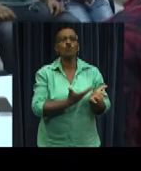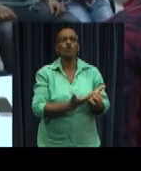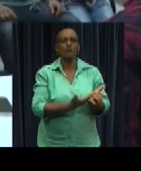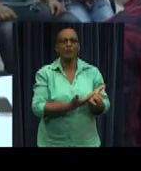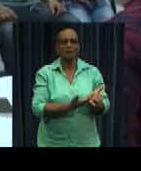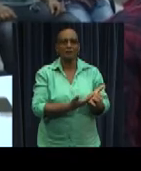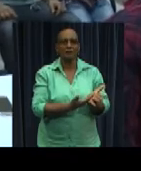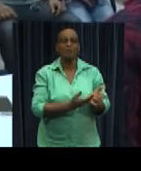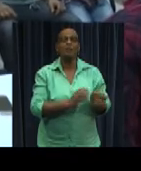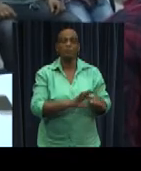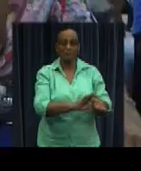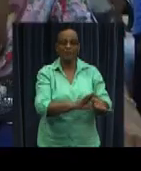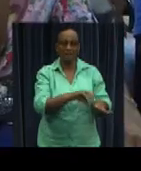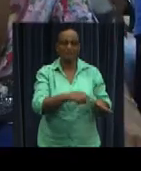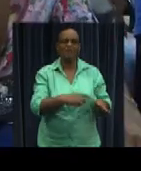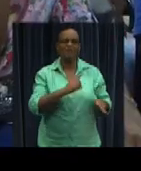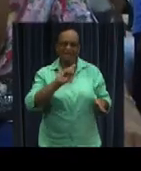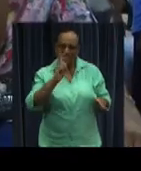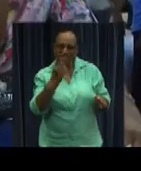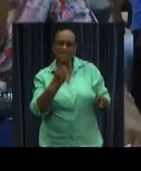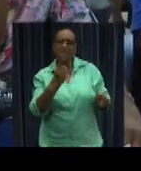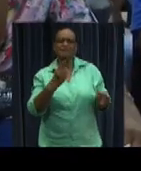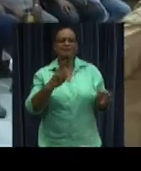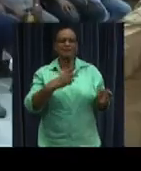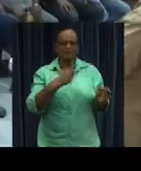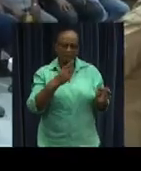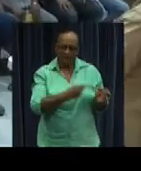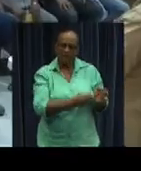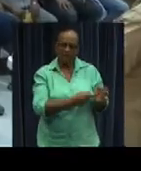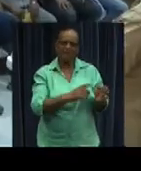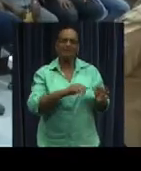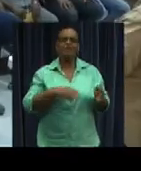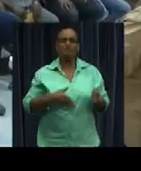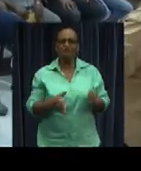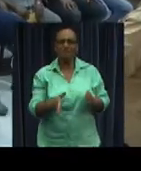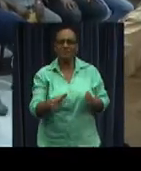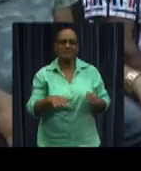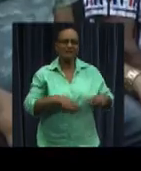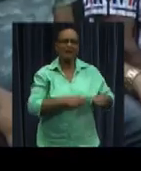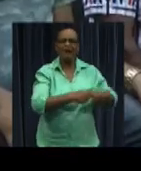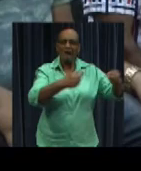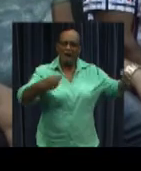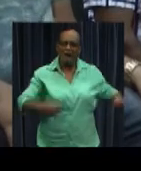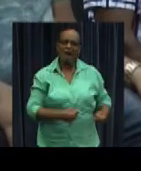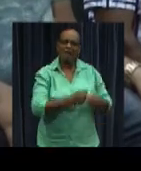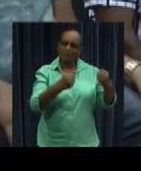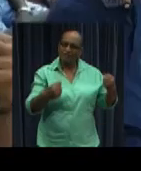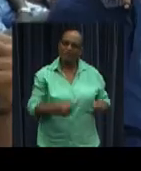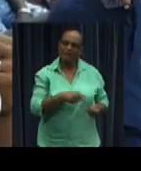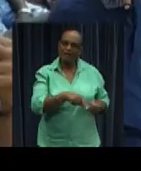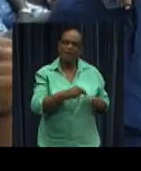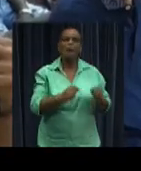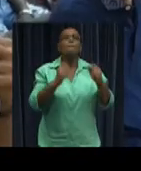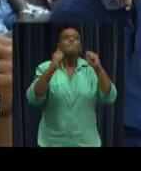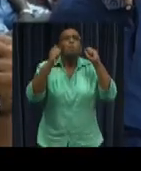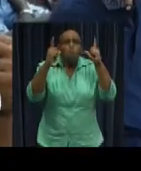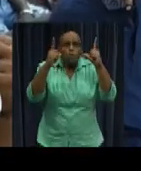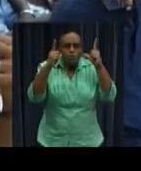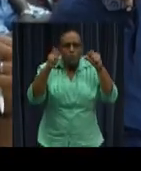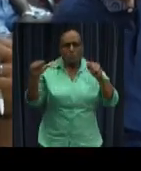licensing policy. The main problem is the illegal fishing activities where other fishing zones are